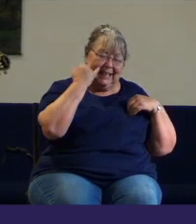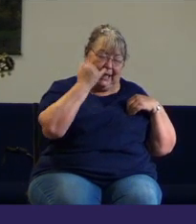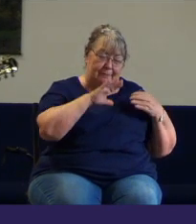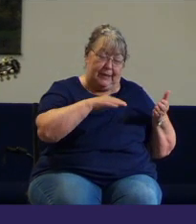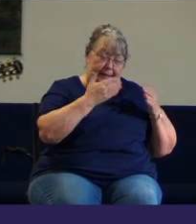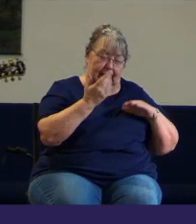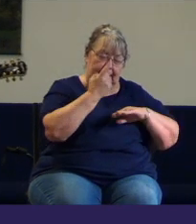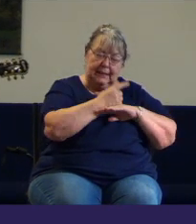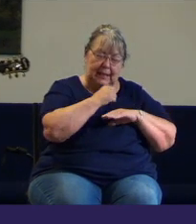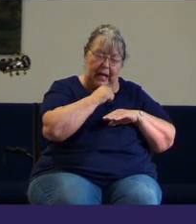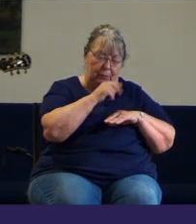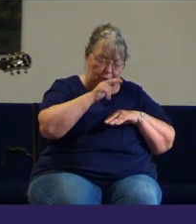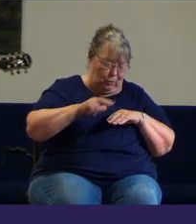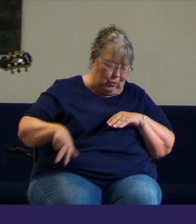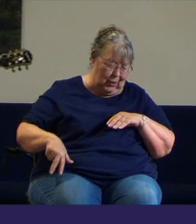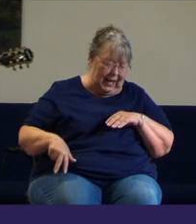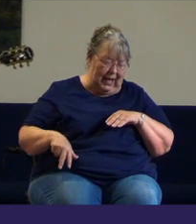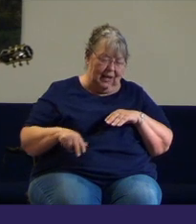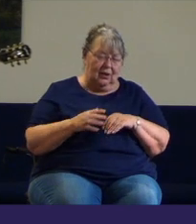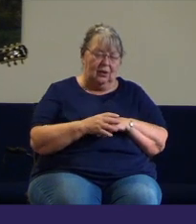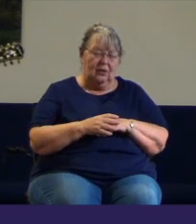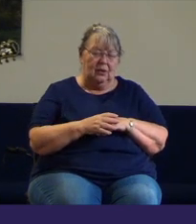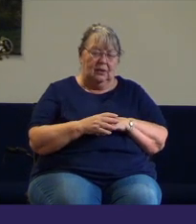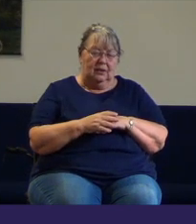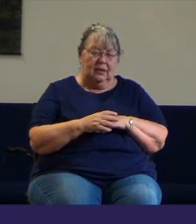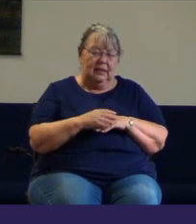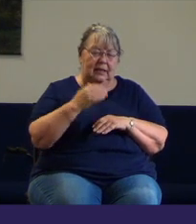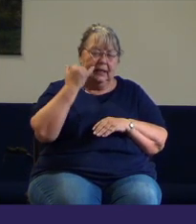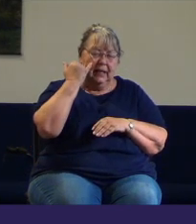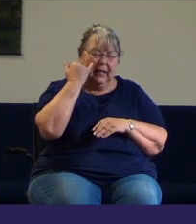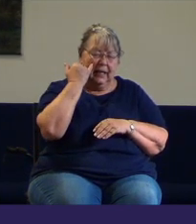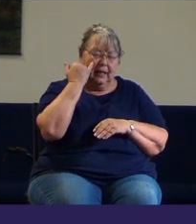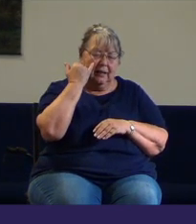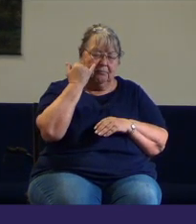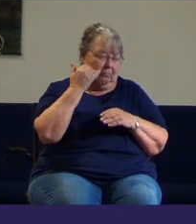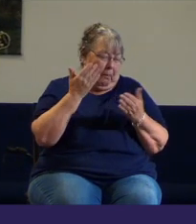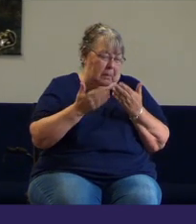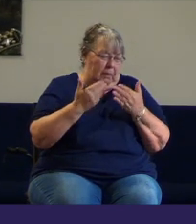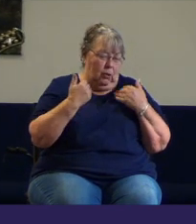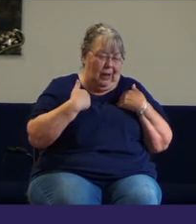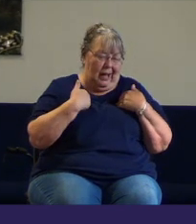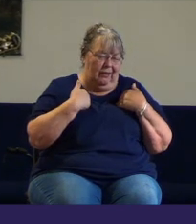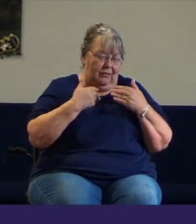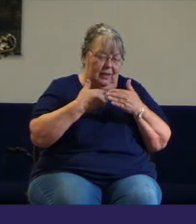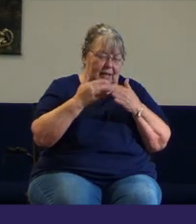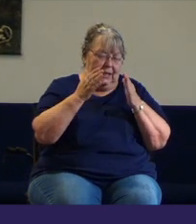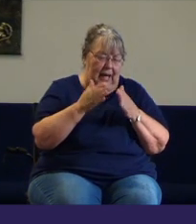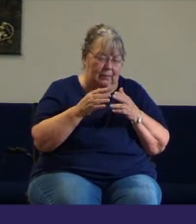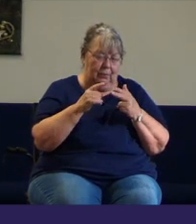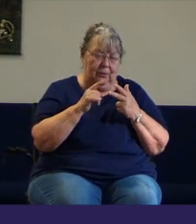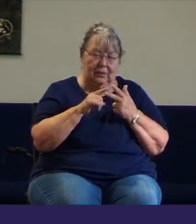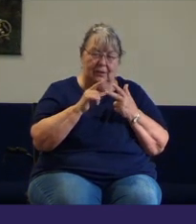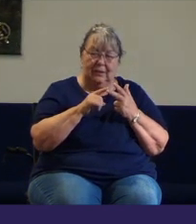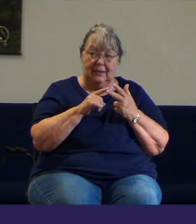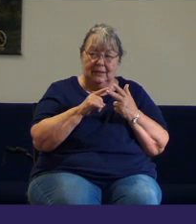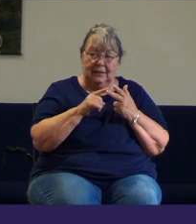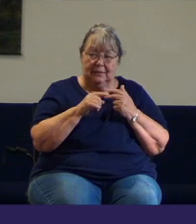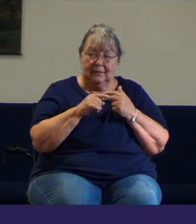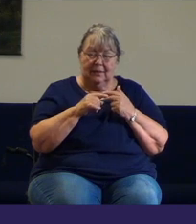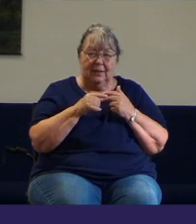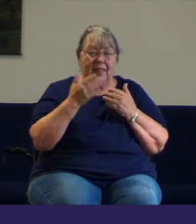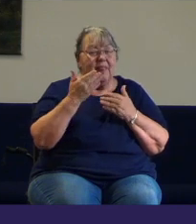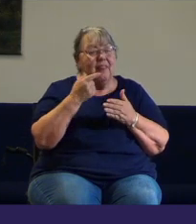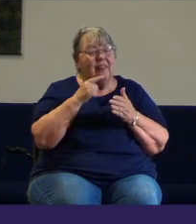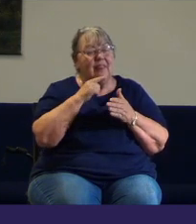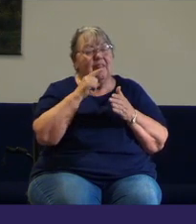There's someone at your job that you know God's called you to share with. If there's a neighbor, church, this is him, okay? This is Jesus. This is the